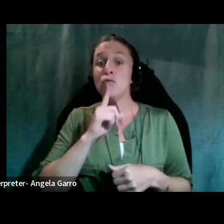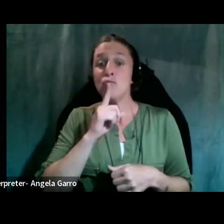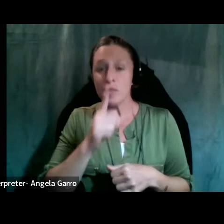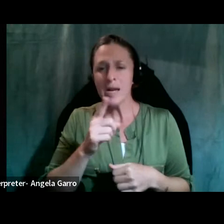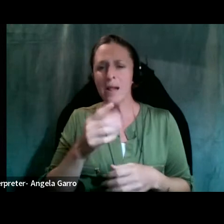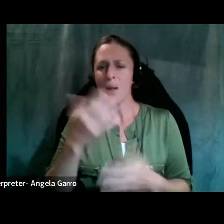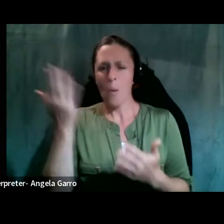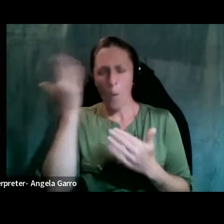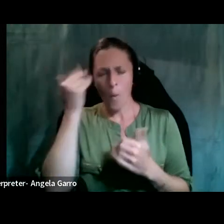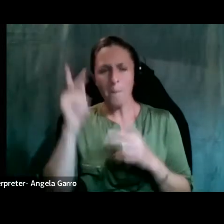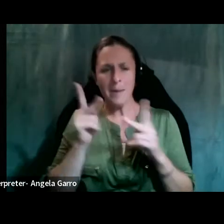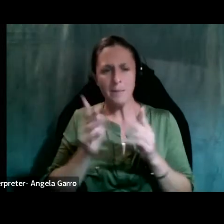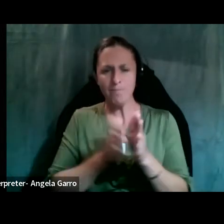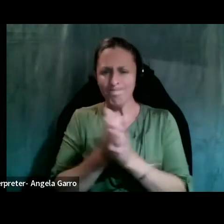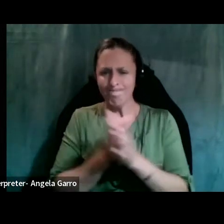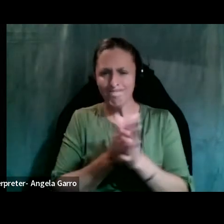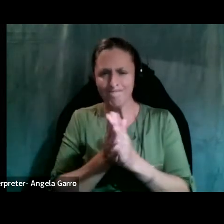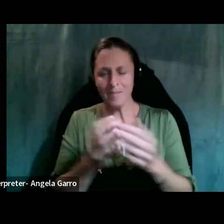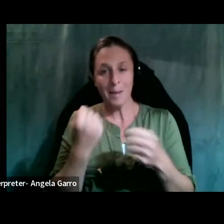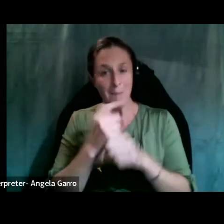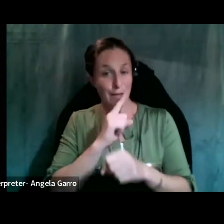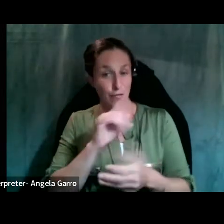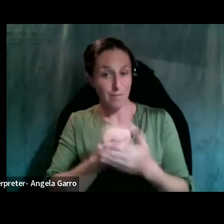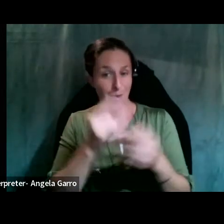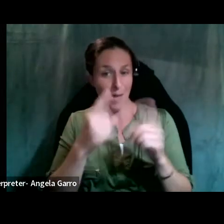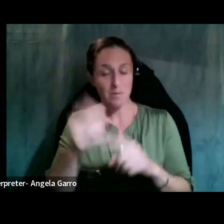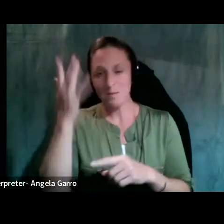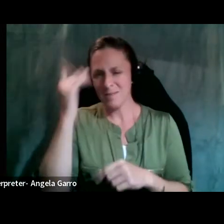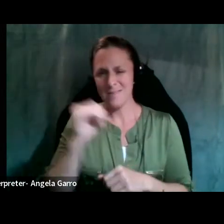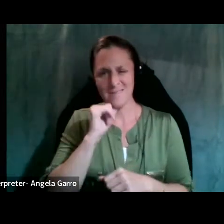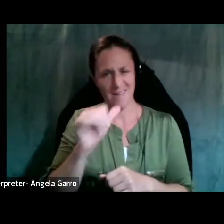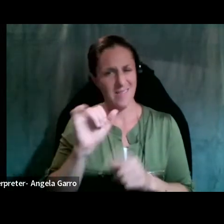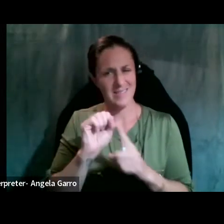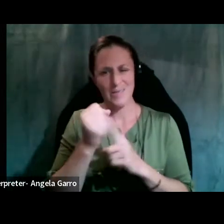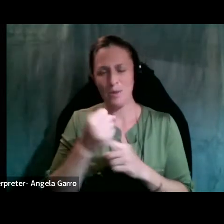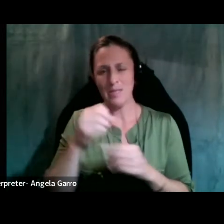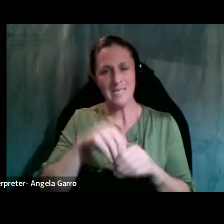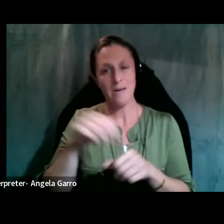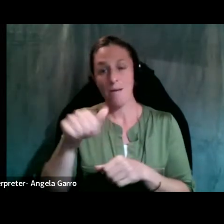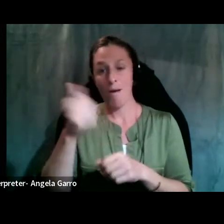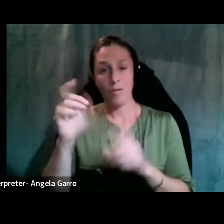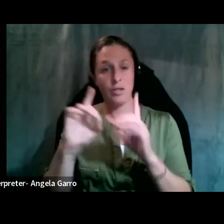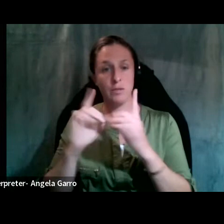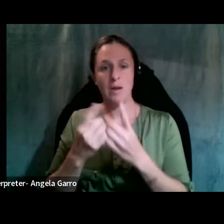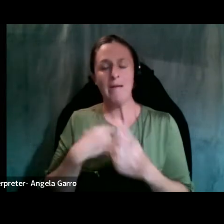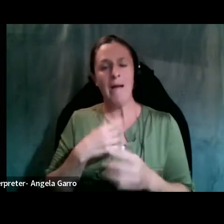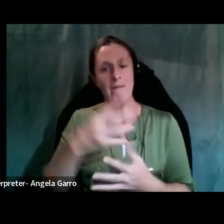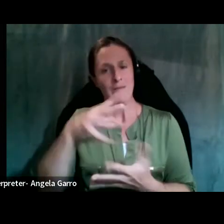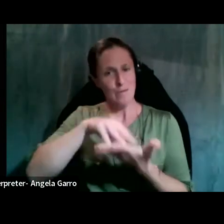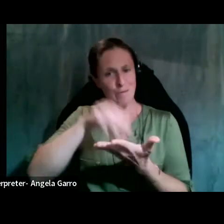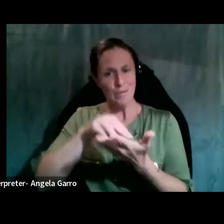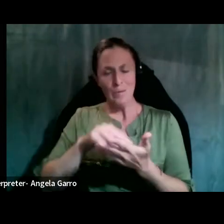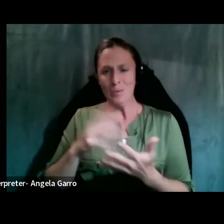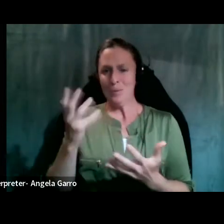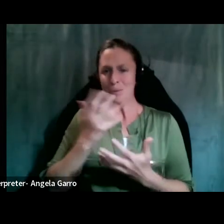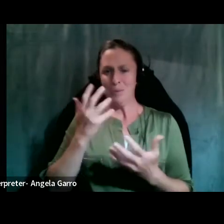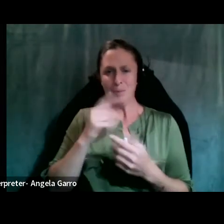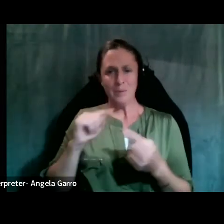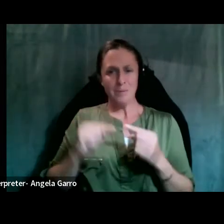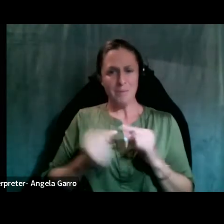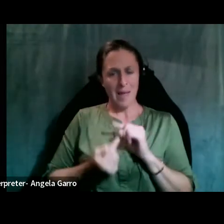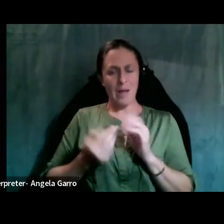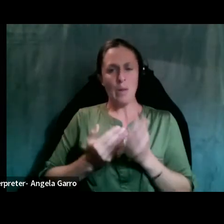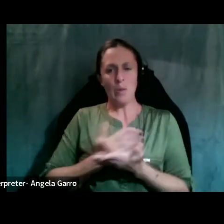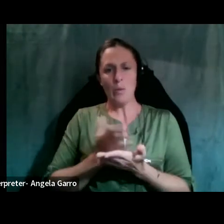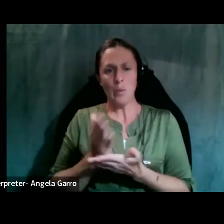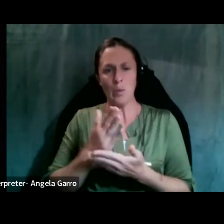sure that happens, because that's not the case in other departments, which I have learned painfully through my work with that